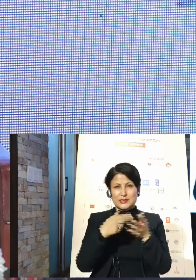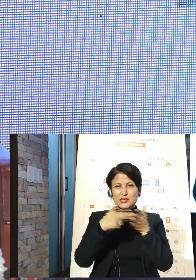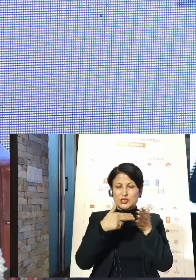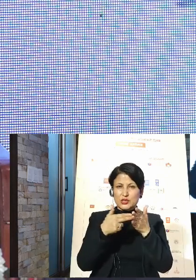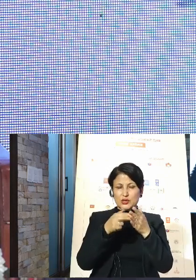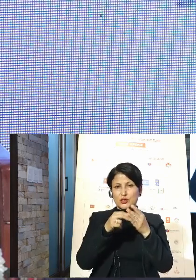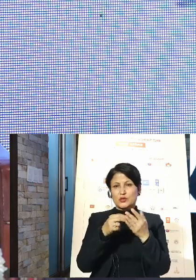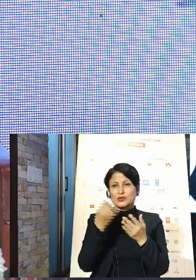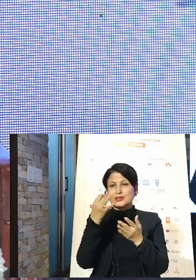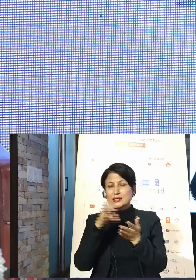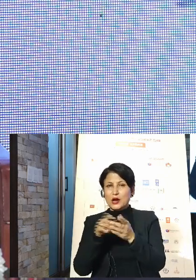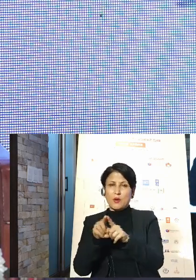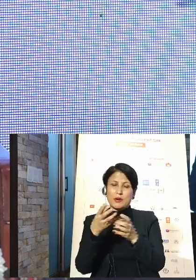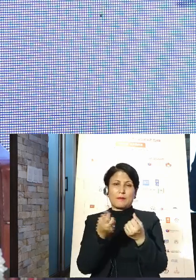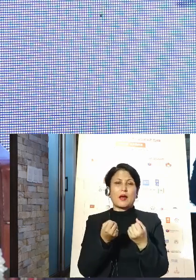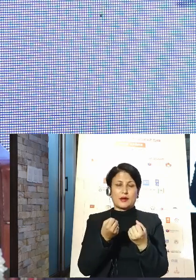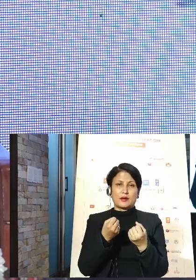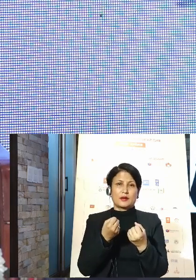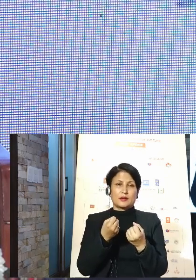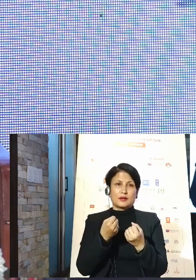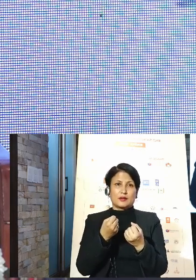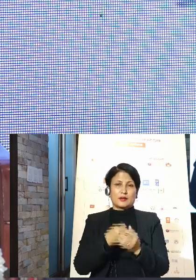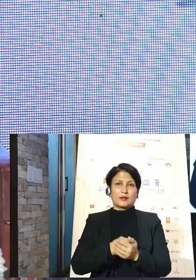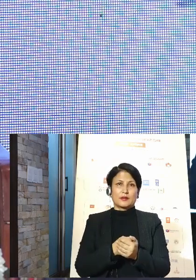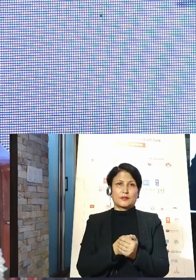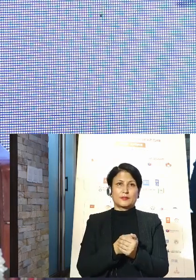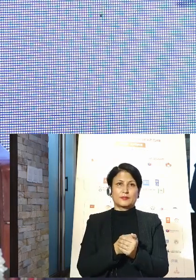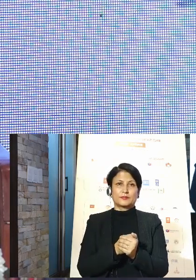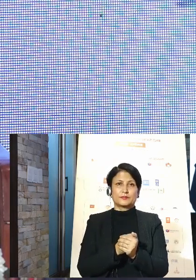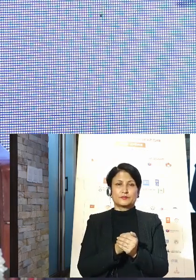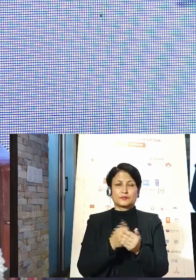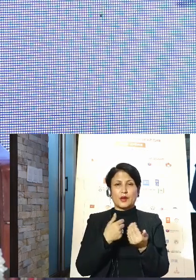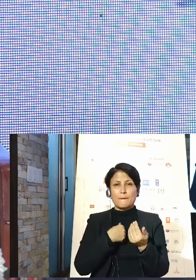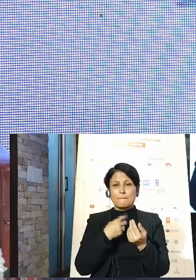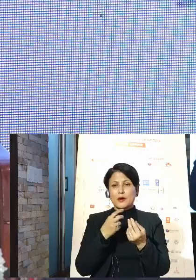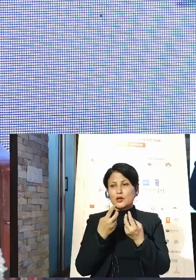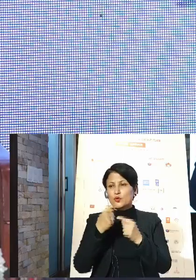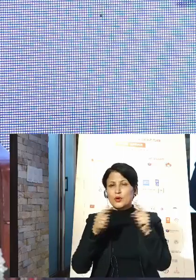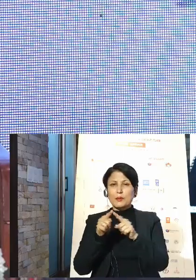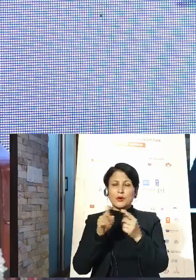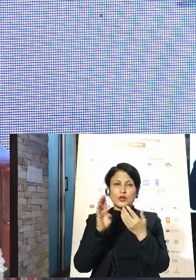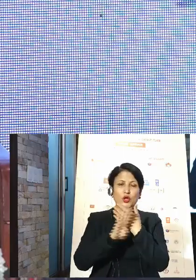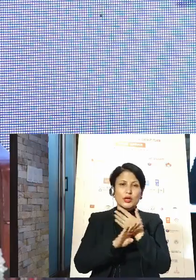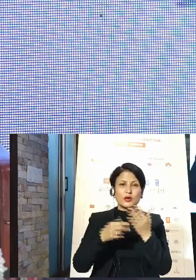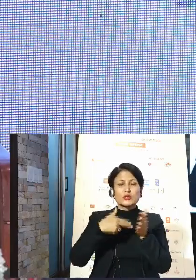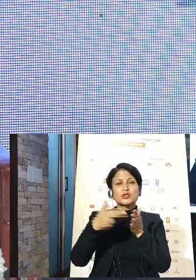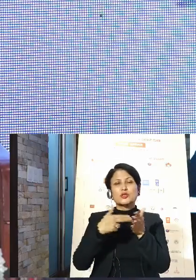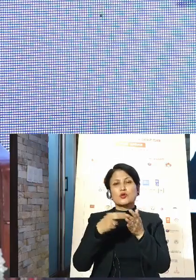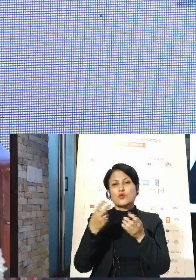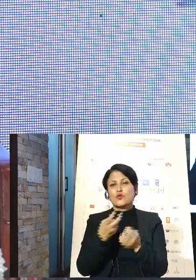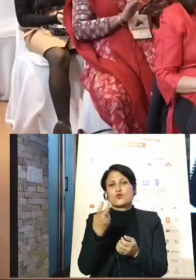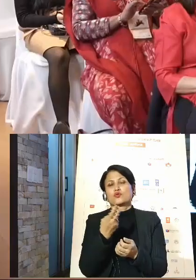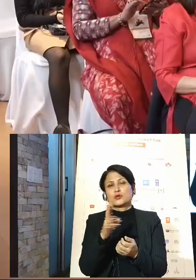and so on. And regarding the I was searching for any kind of images. So if you think about the